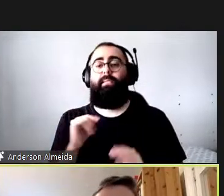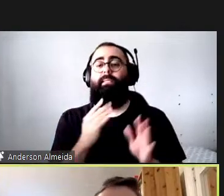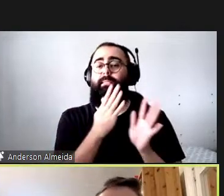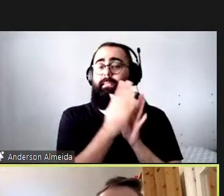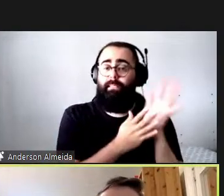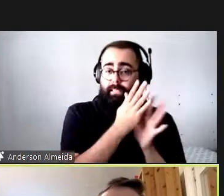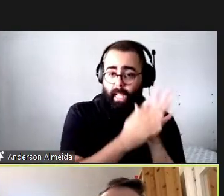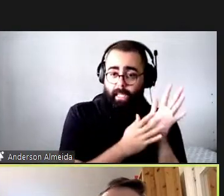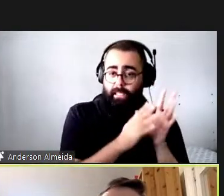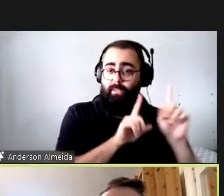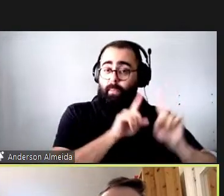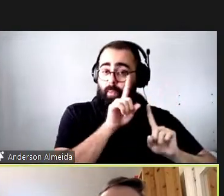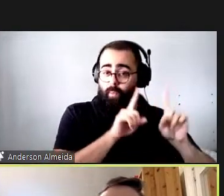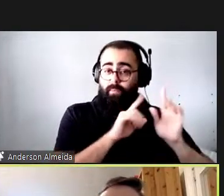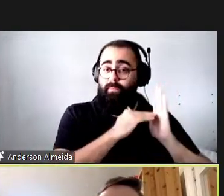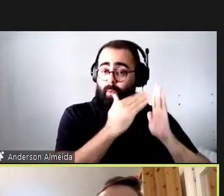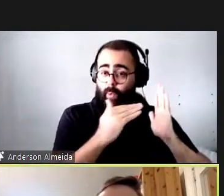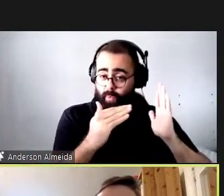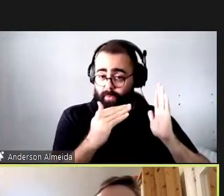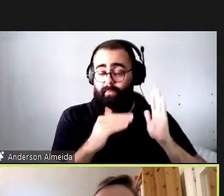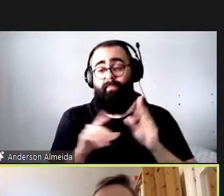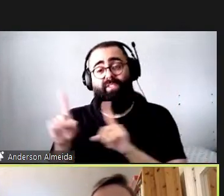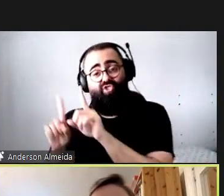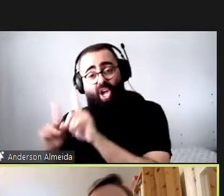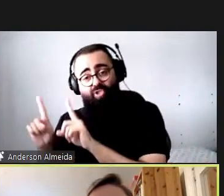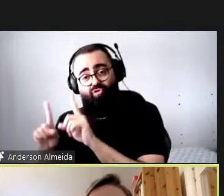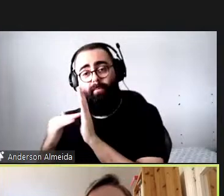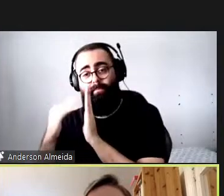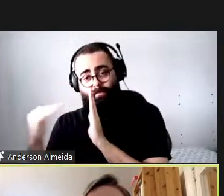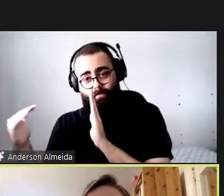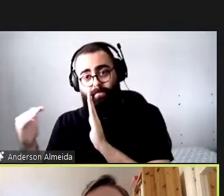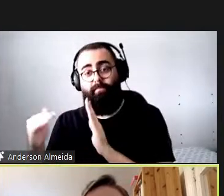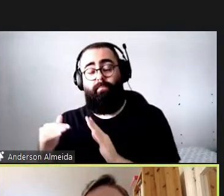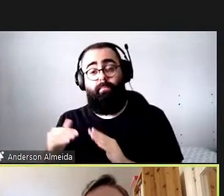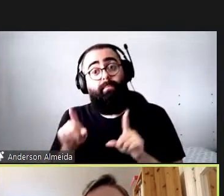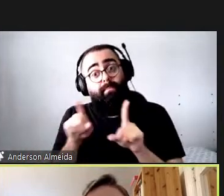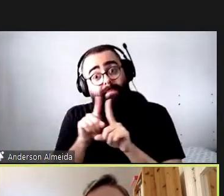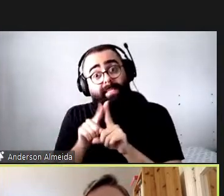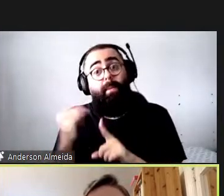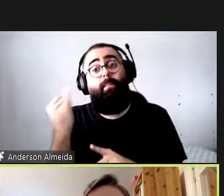gesture prosody by looking at bimodal bilinguals.